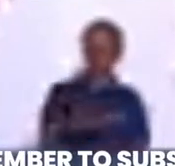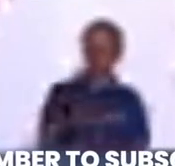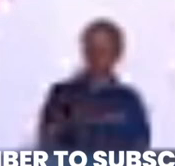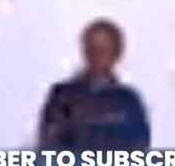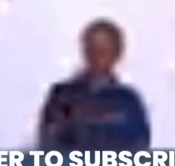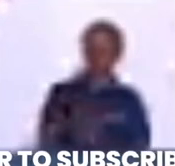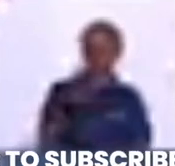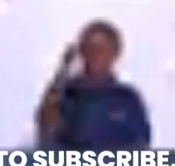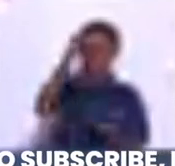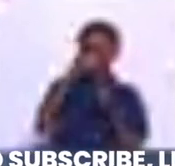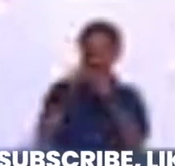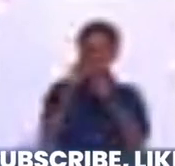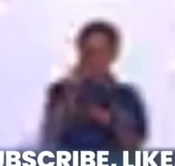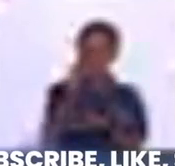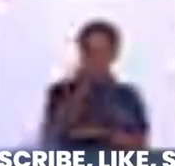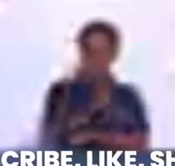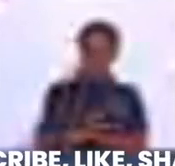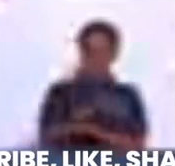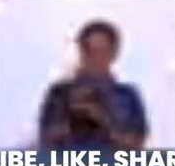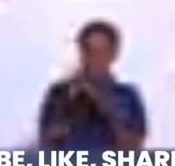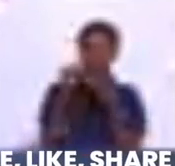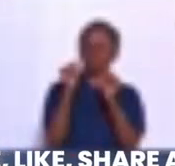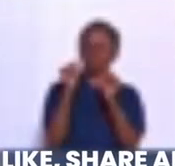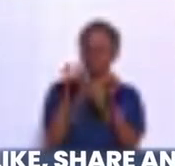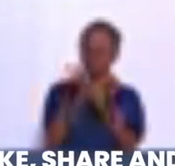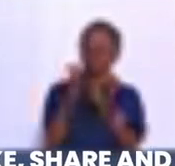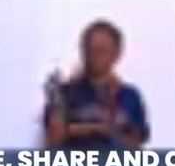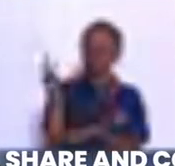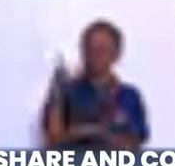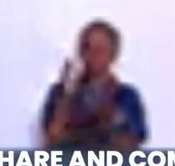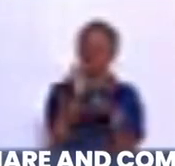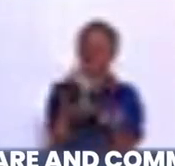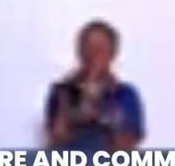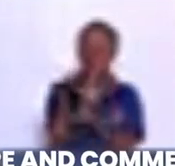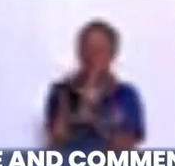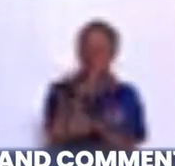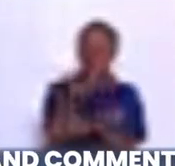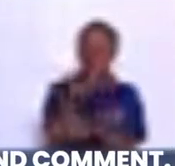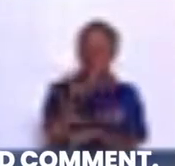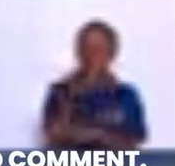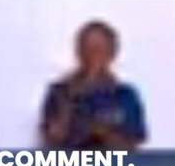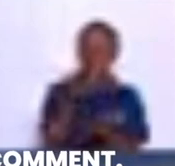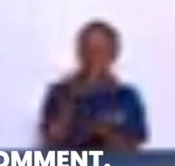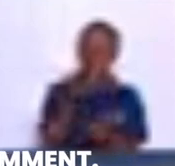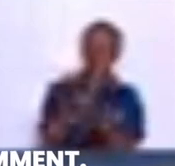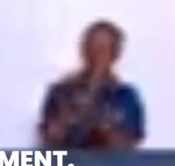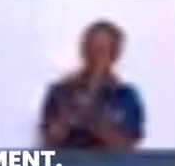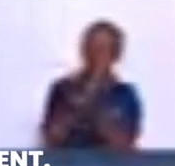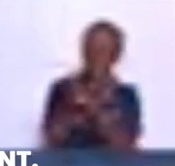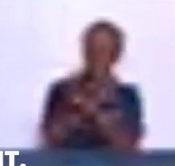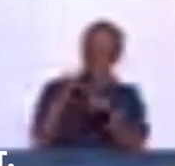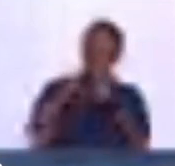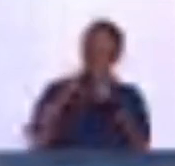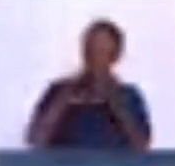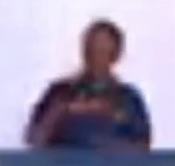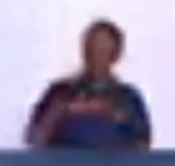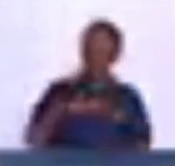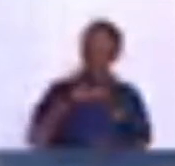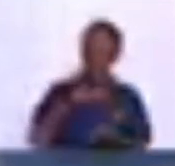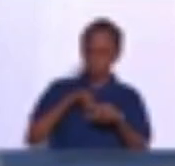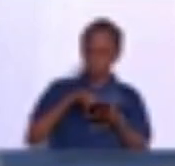I remember one day I was doing this couple counseling, and then the man said, Pastor, I love my wife, but